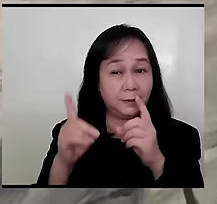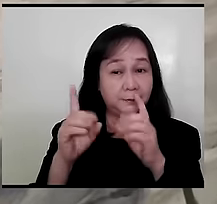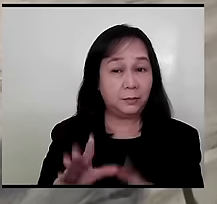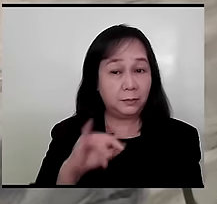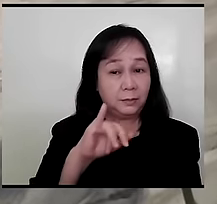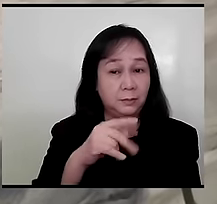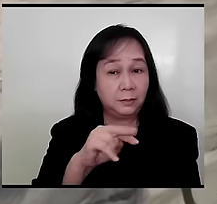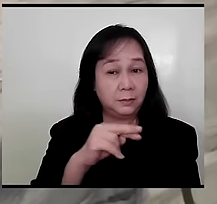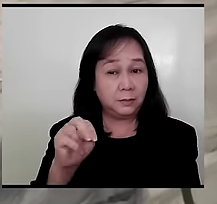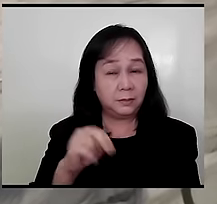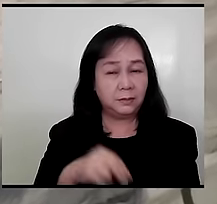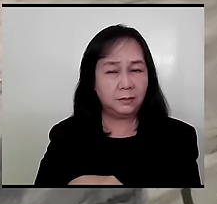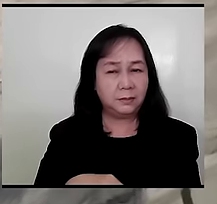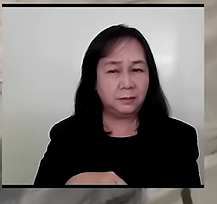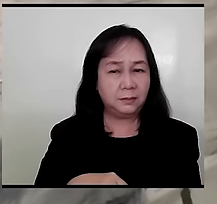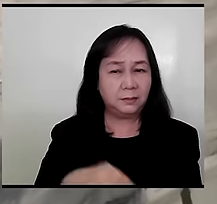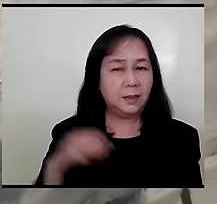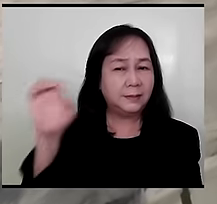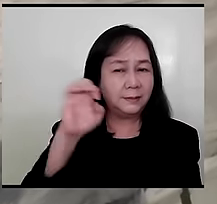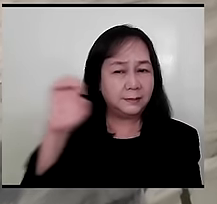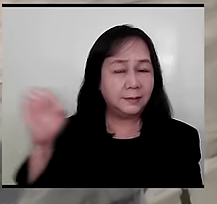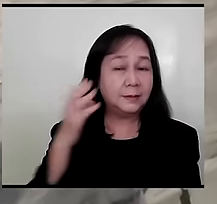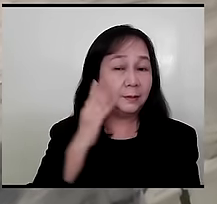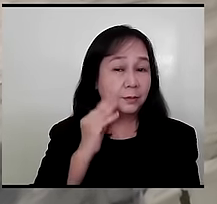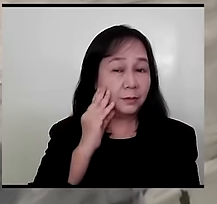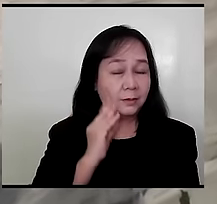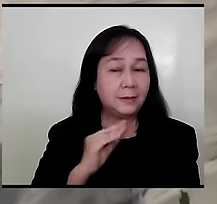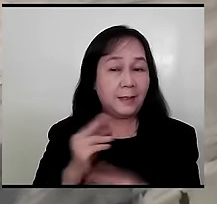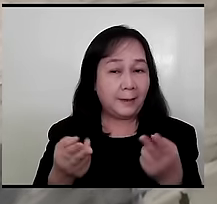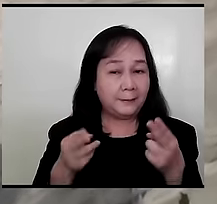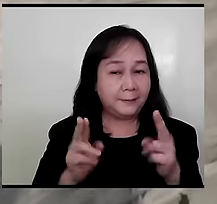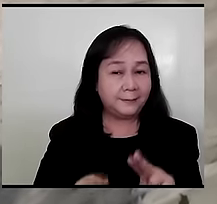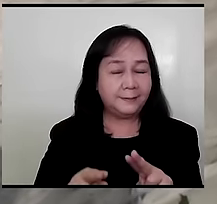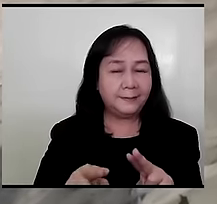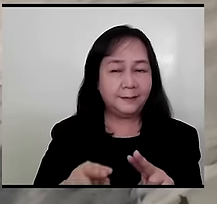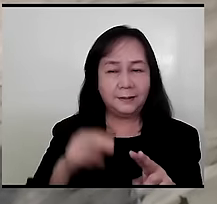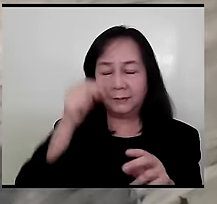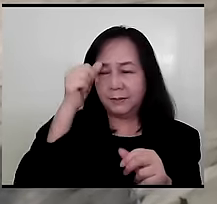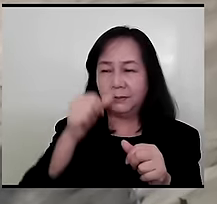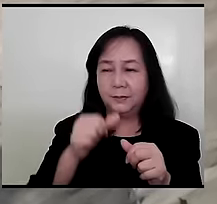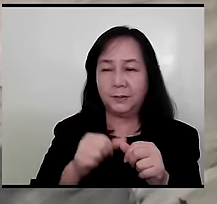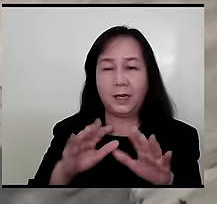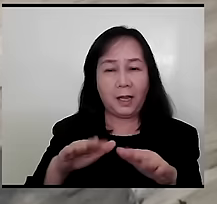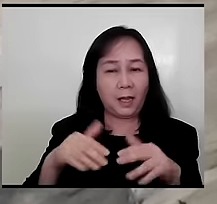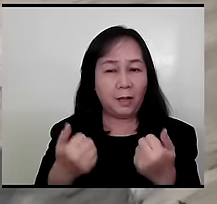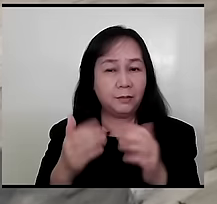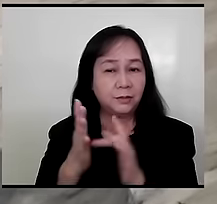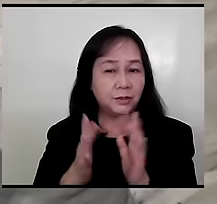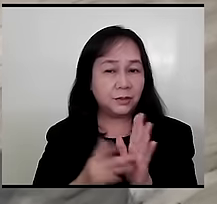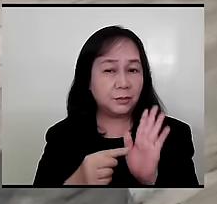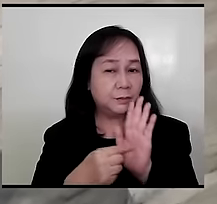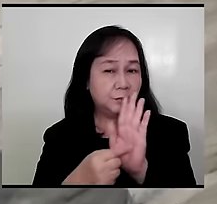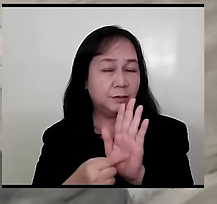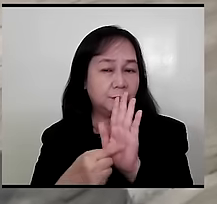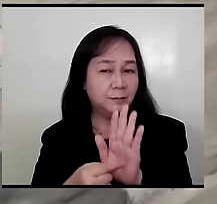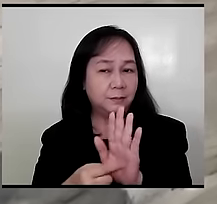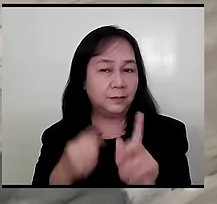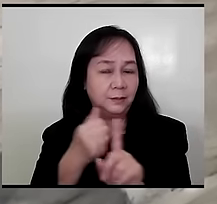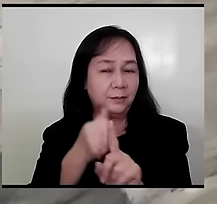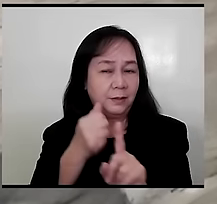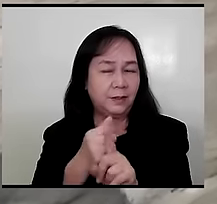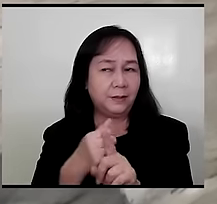Easter experience happens in the memory of how Jesus revealed himself to us in the past,